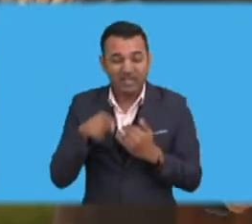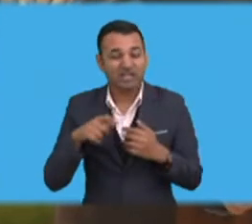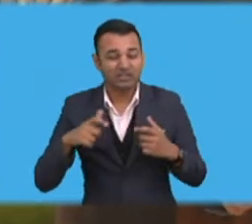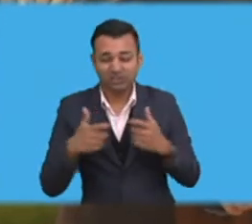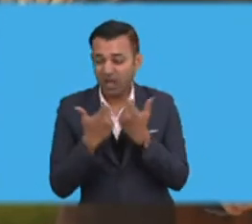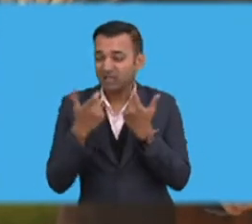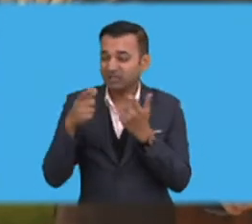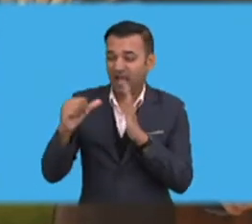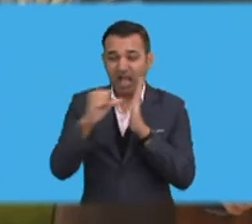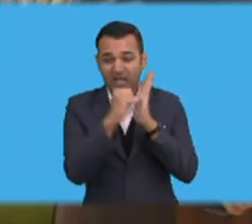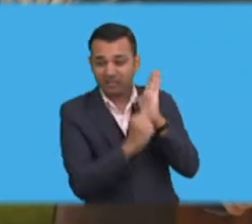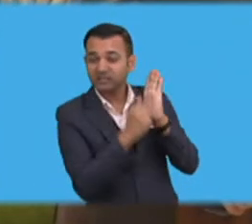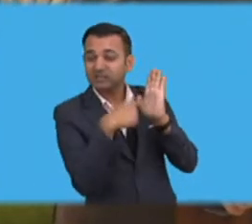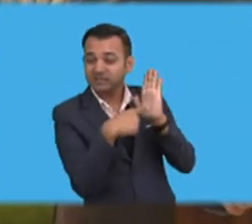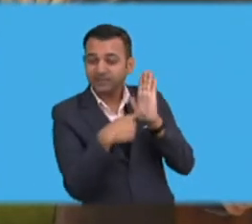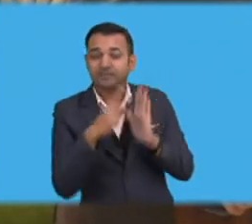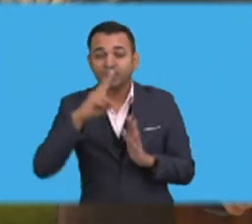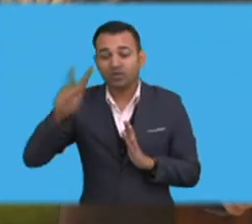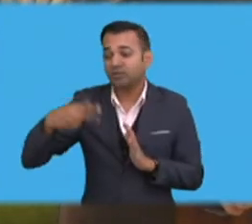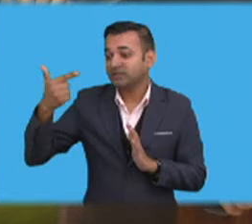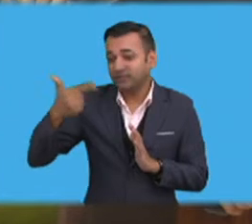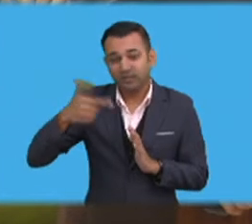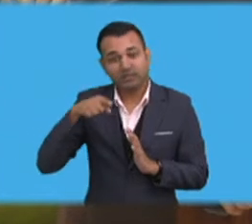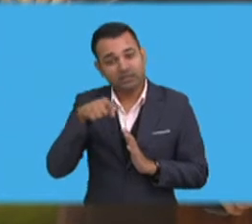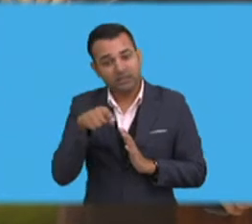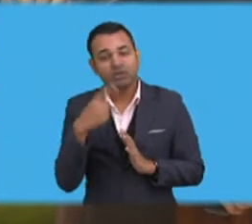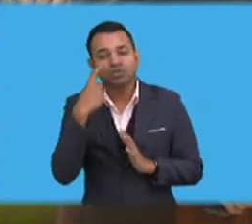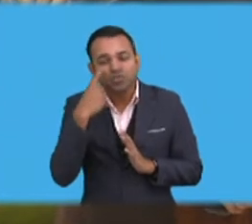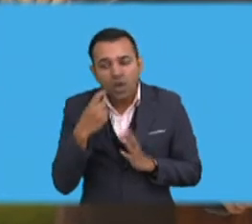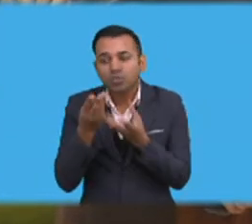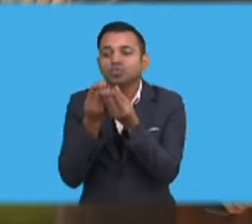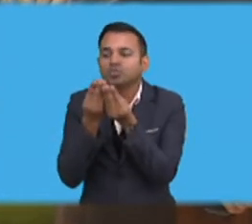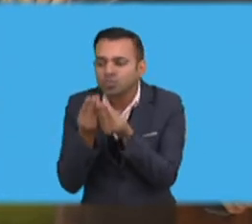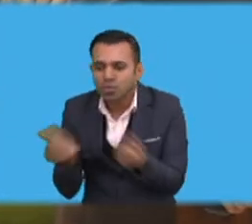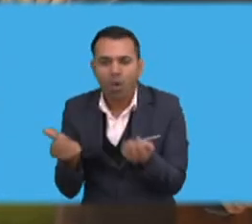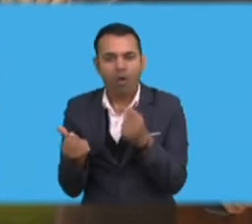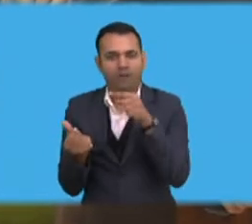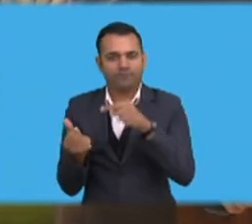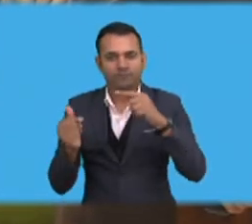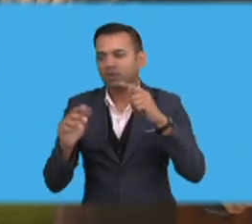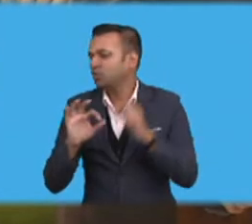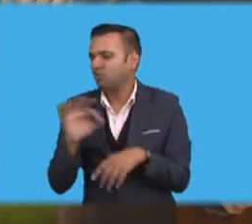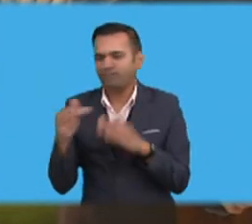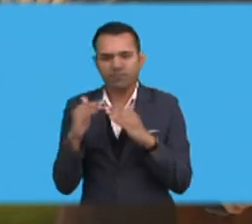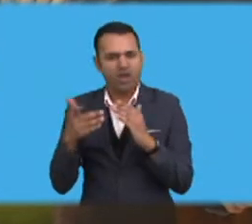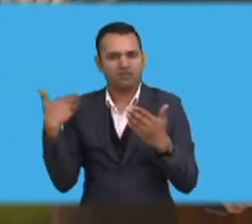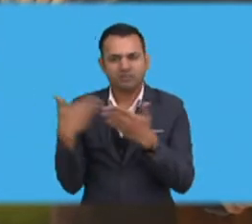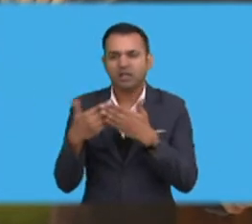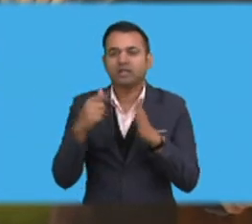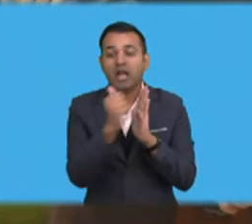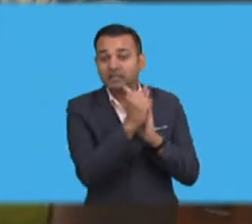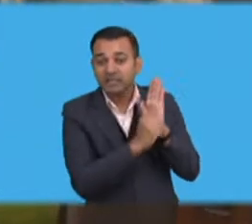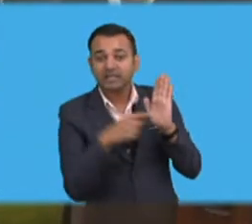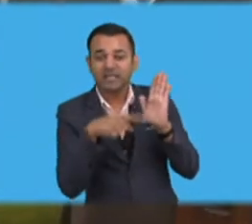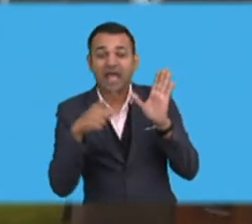2017 intended to remedy this economic injustice. The Act established the Accident Compensation Fiji, ACCF, to provide